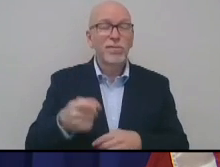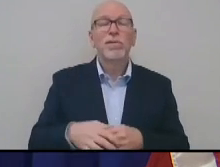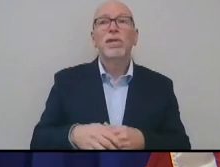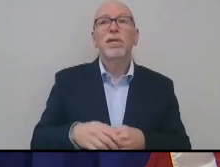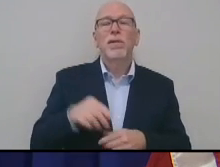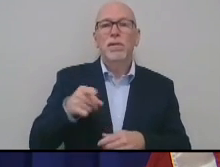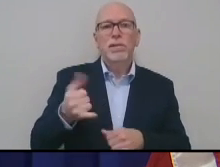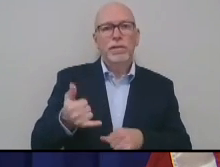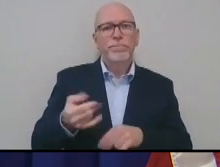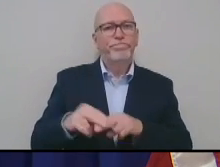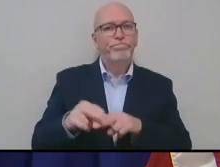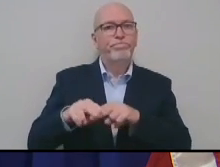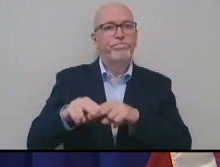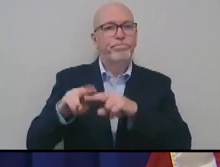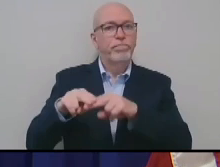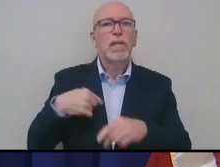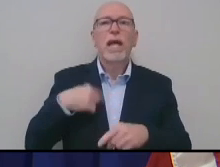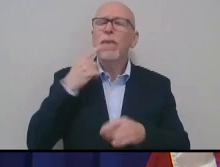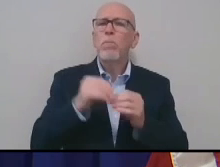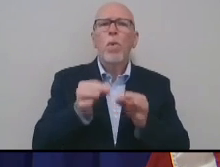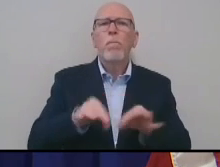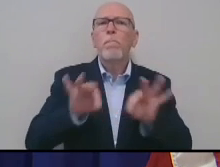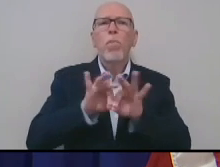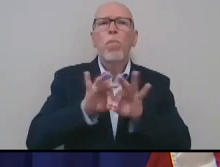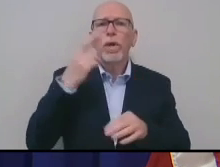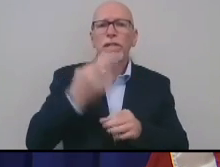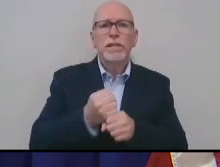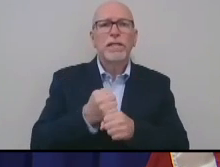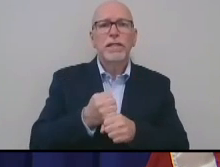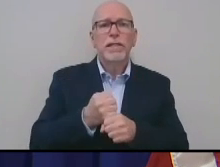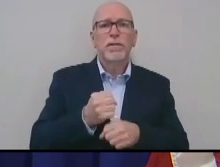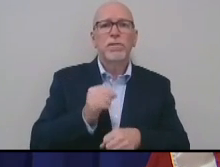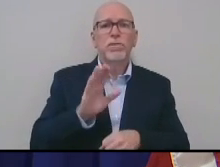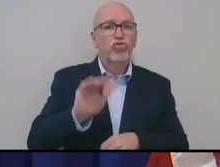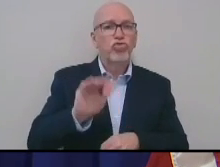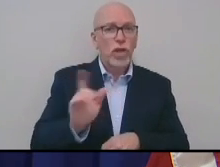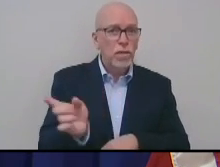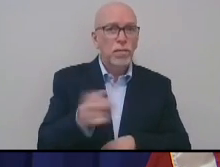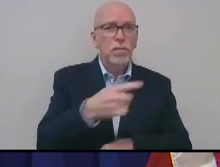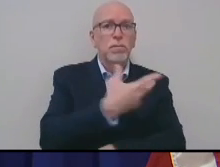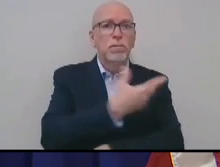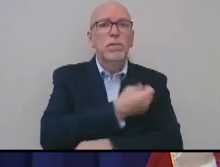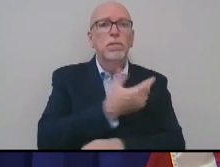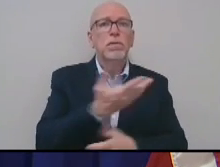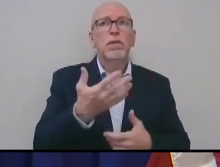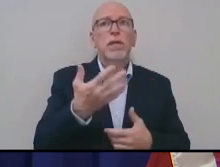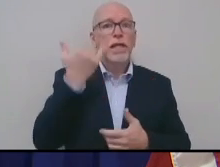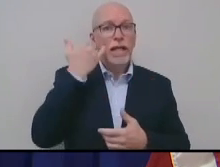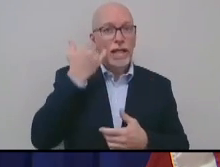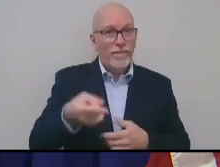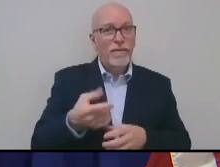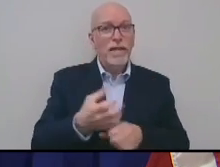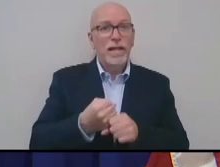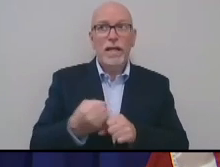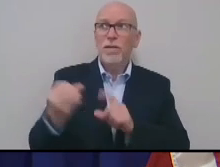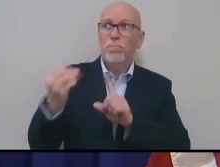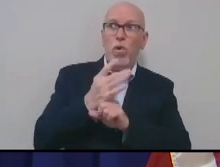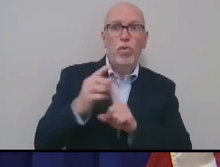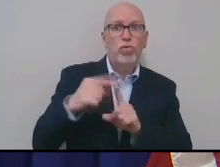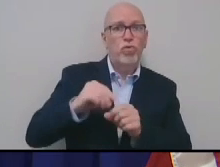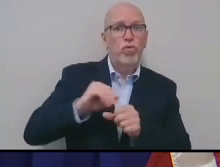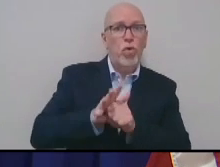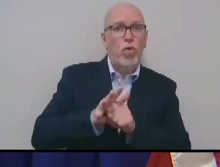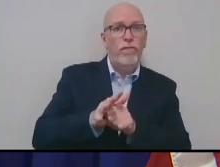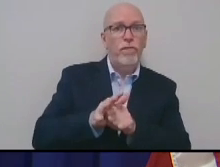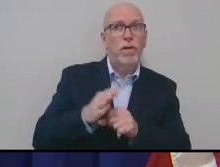up. But I think the more important reasons to get your child immunized is that if they do get exposed to COVID-19, they're